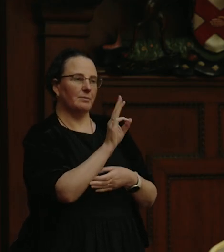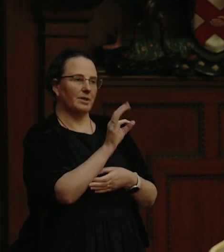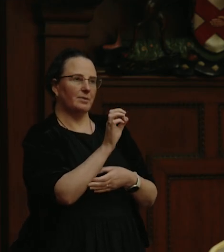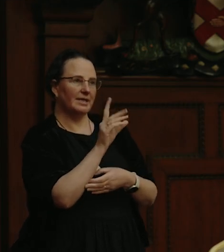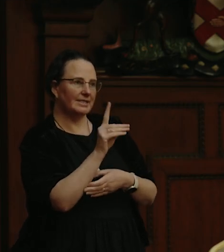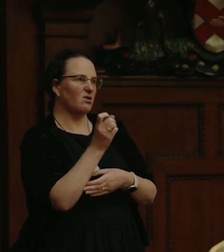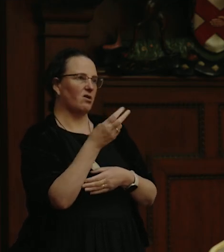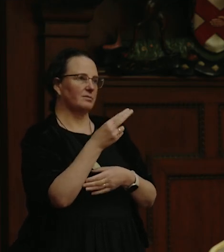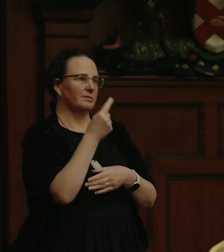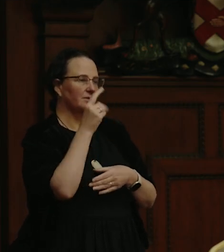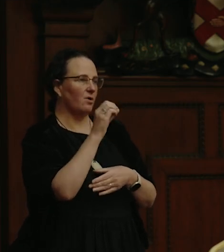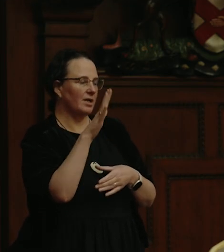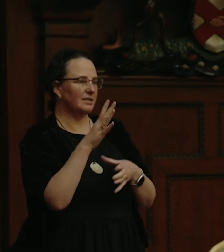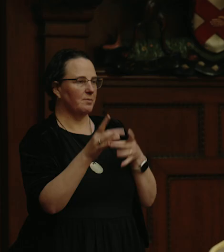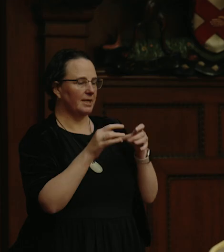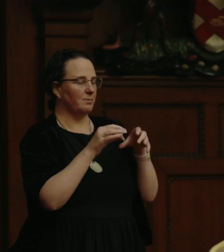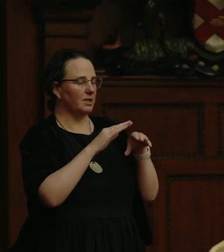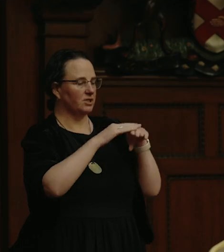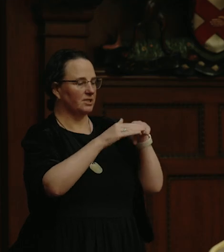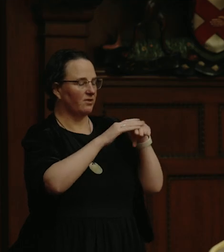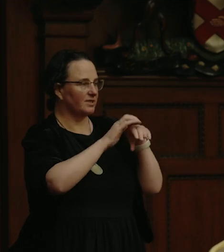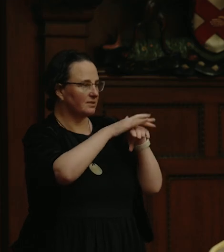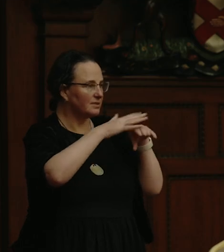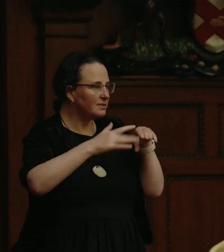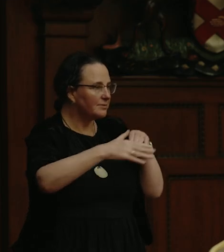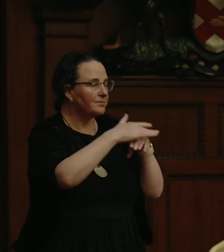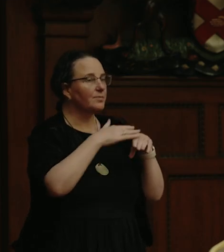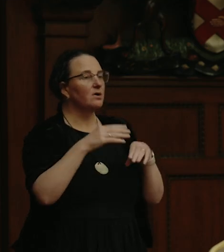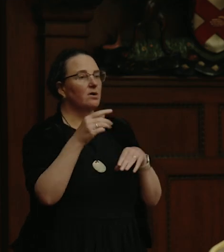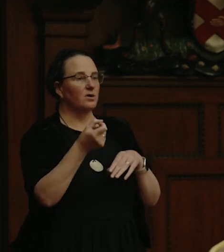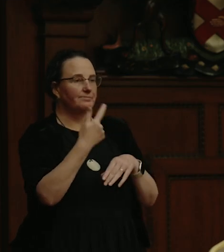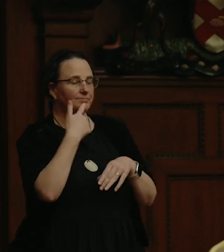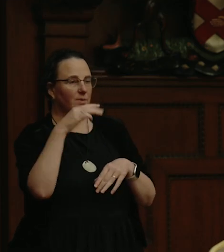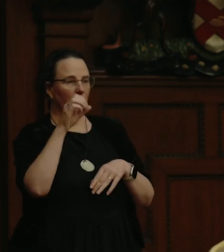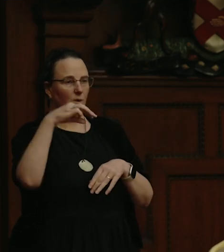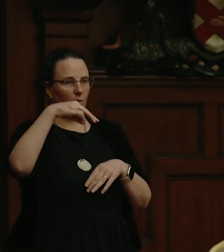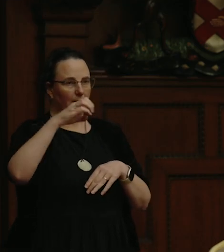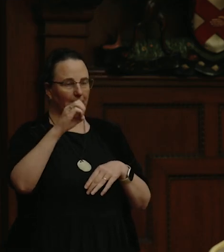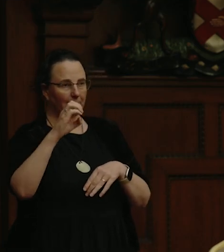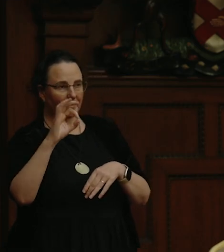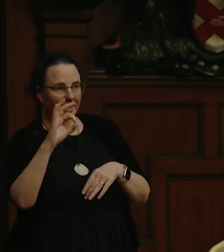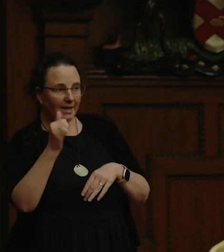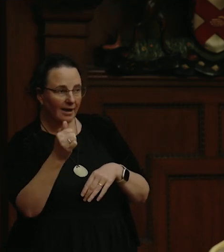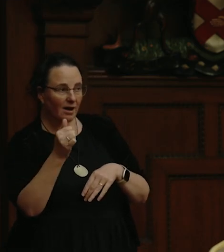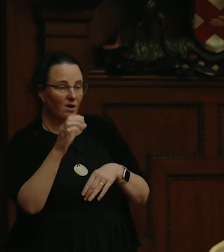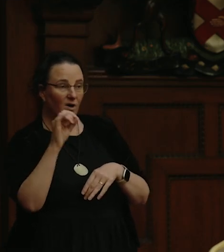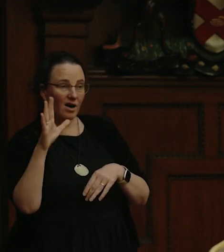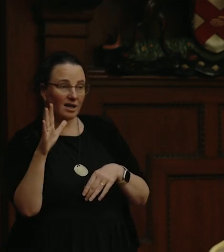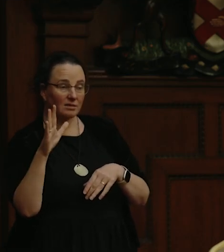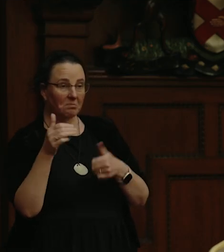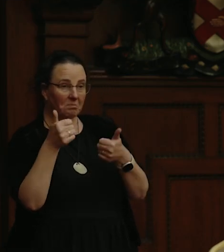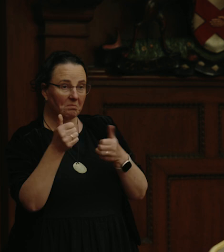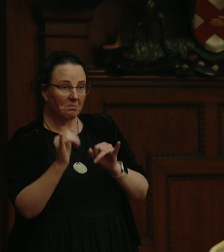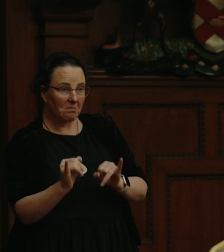eyelid surface. Omega oils, some people might take them, the jury's out as to whether or not they are of